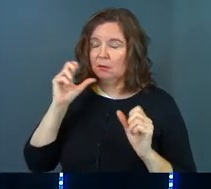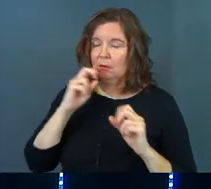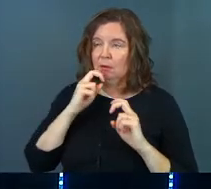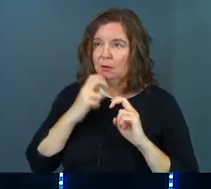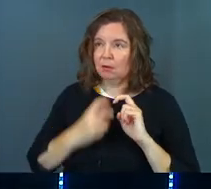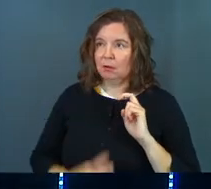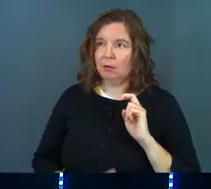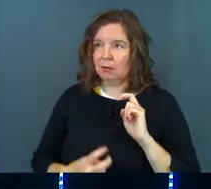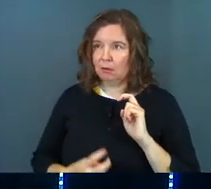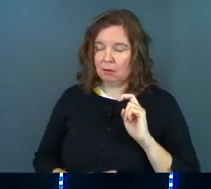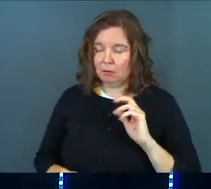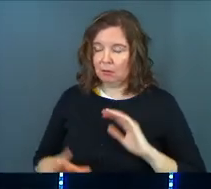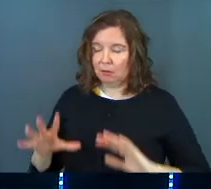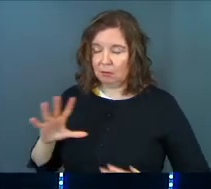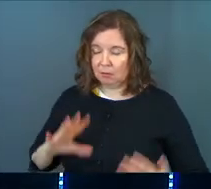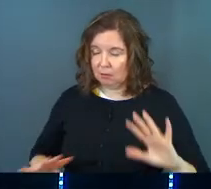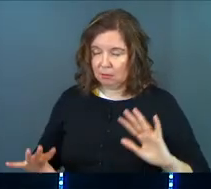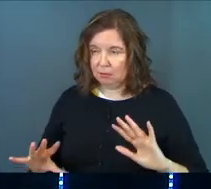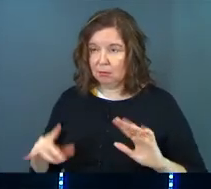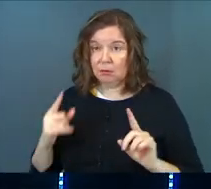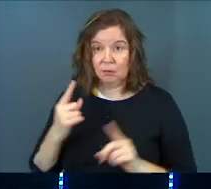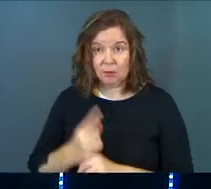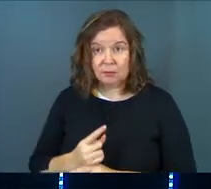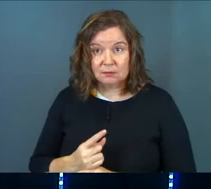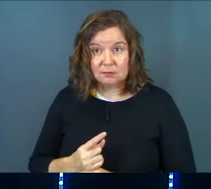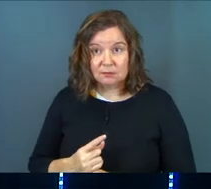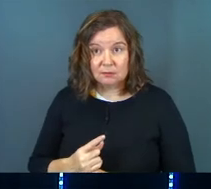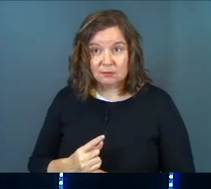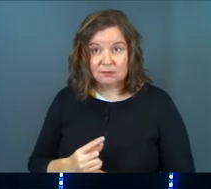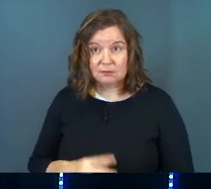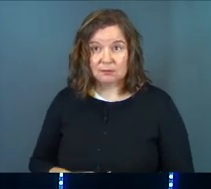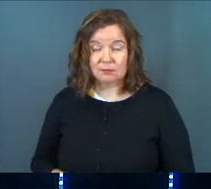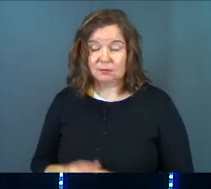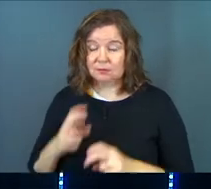you're floored. Are you not? You're floored.